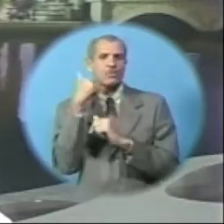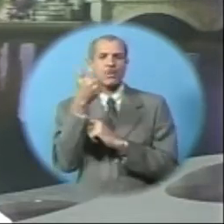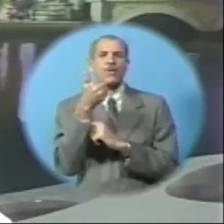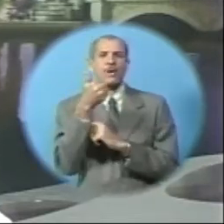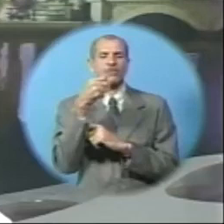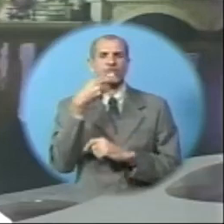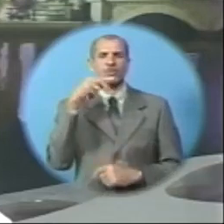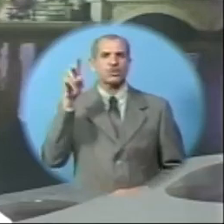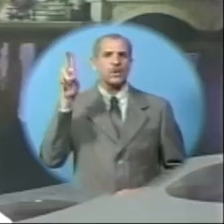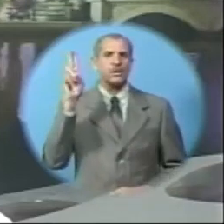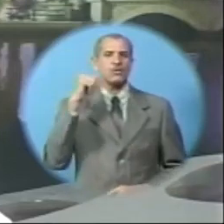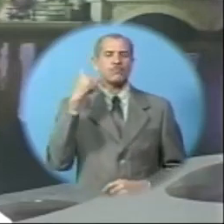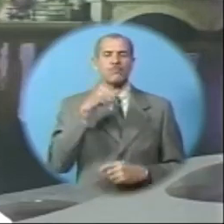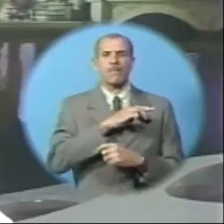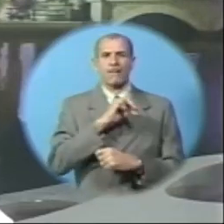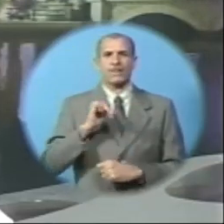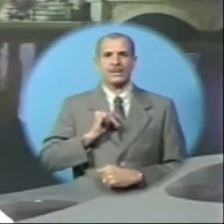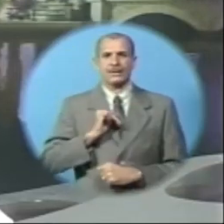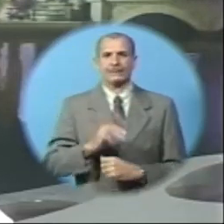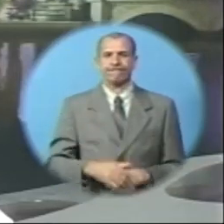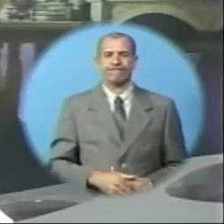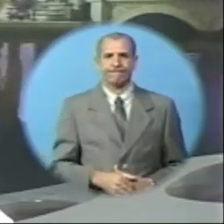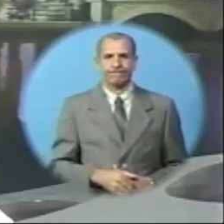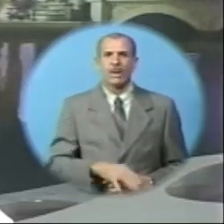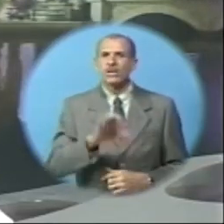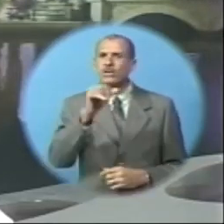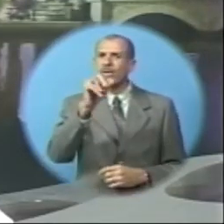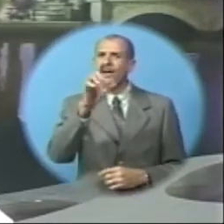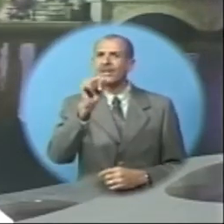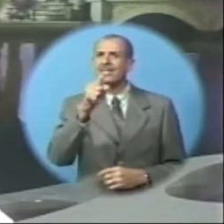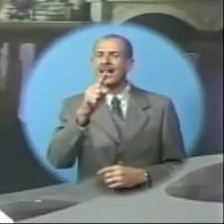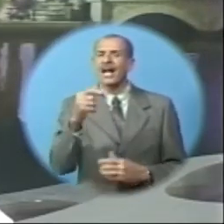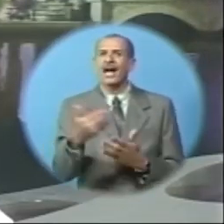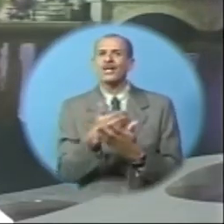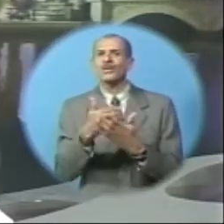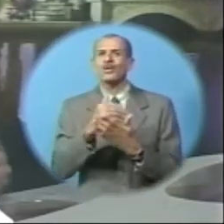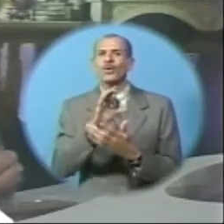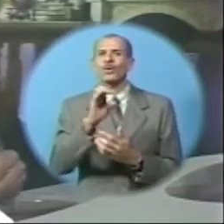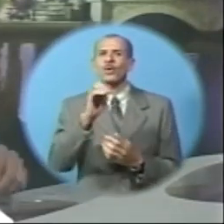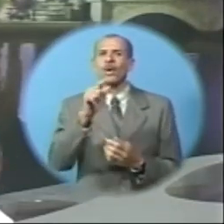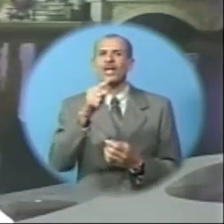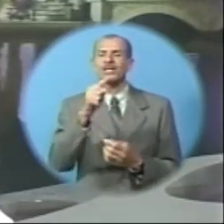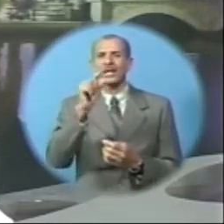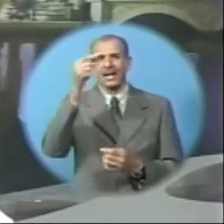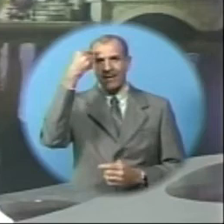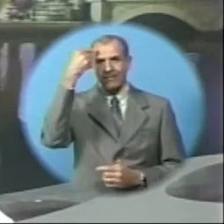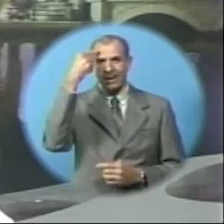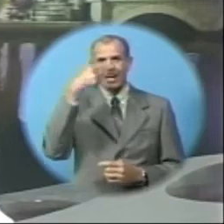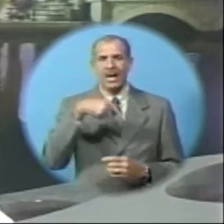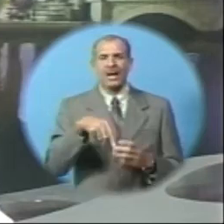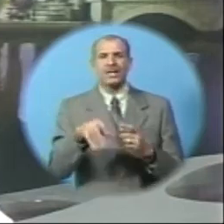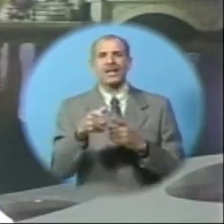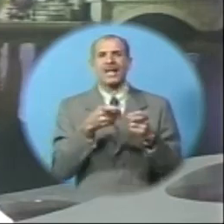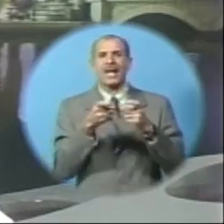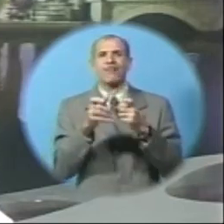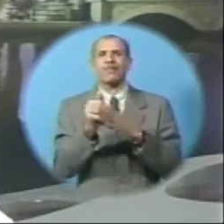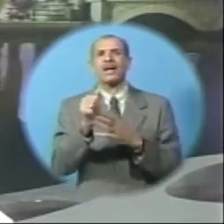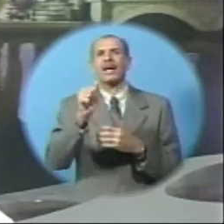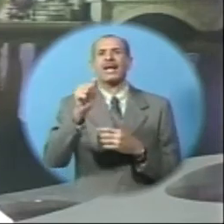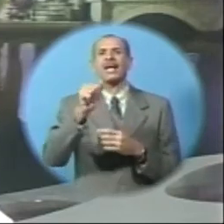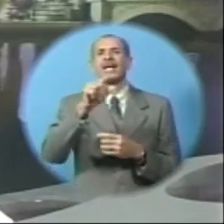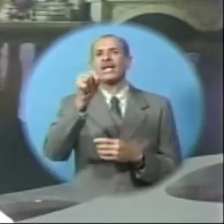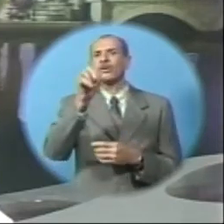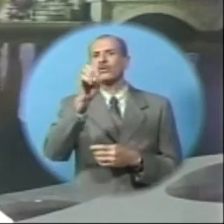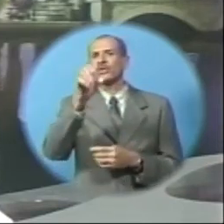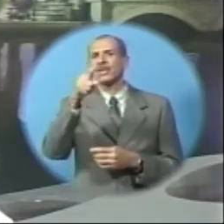its new members. In Curacao, a new coalition government under the leadership of Prime Minister Eugene Raghunath has been sworn